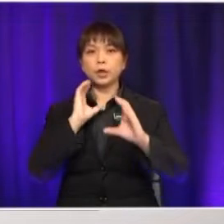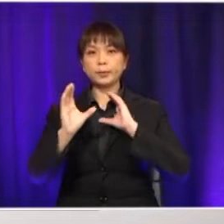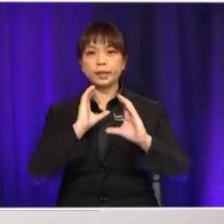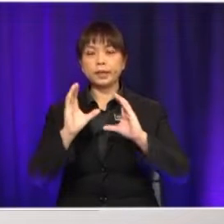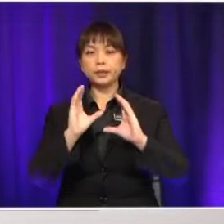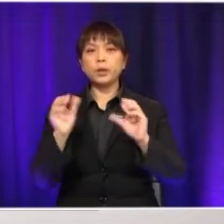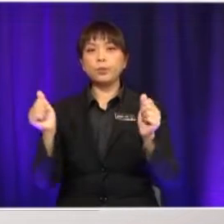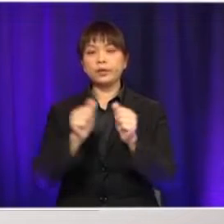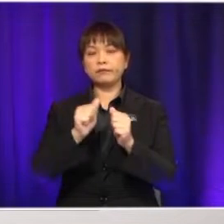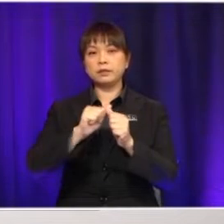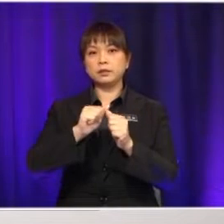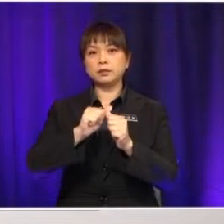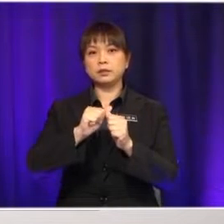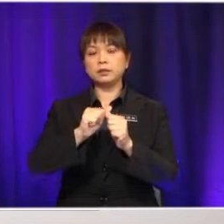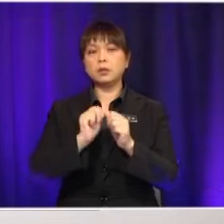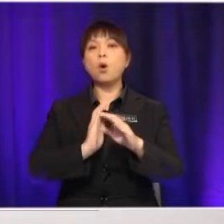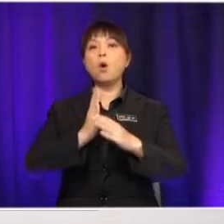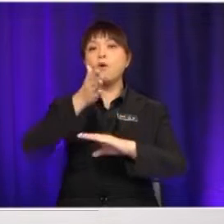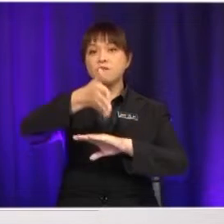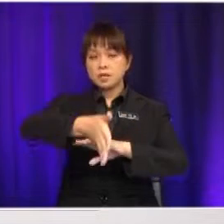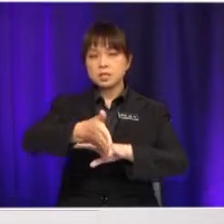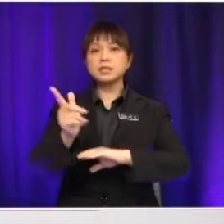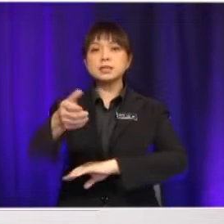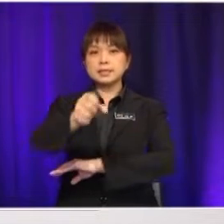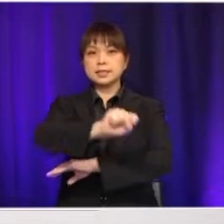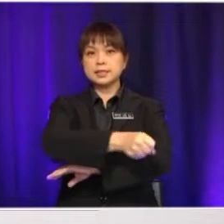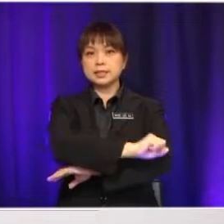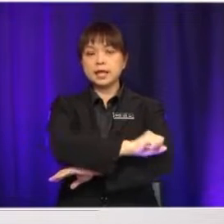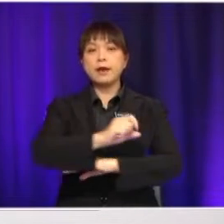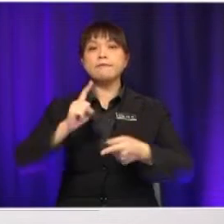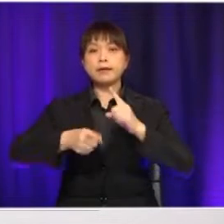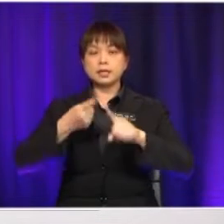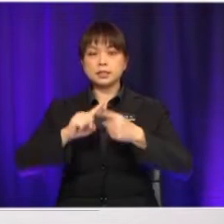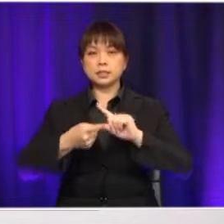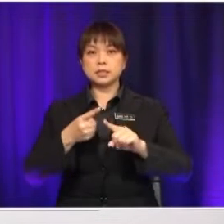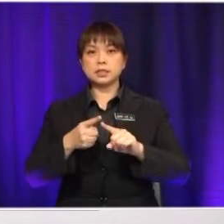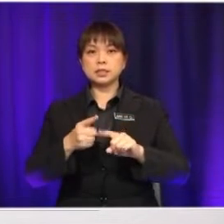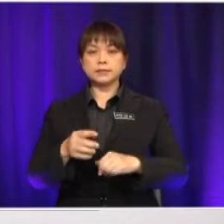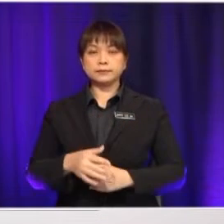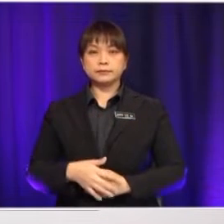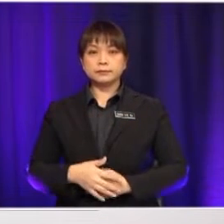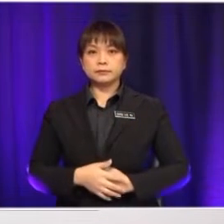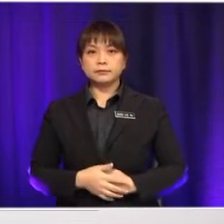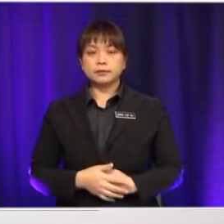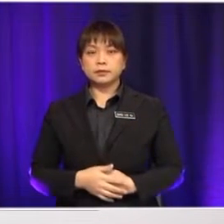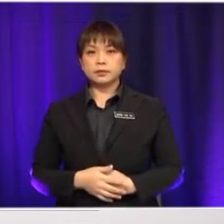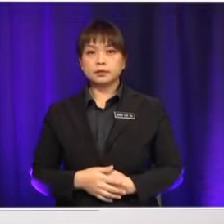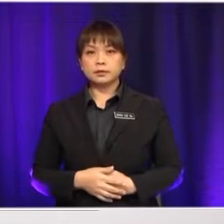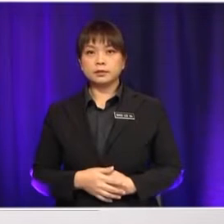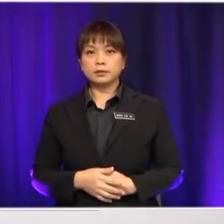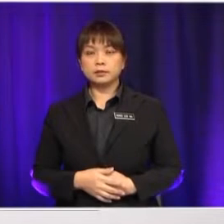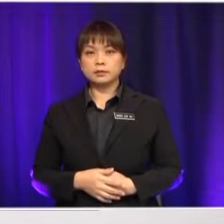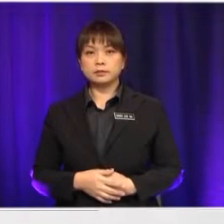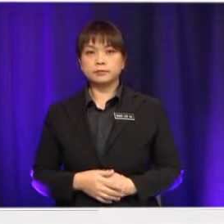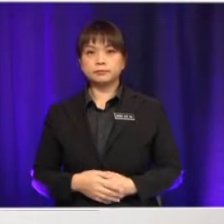friend without paying any fee. Besides, instant messaging keeps a record of the conversation just like text. It's useful when I need a